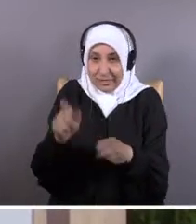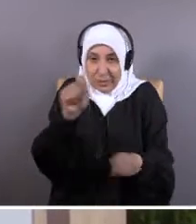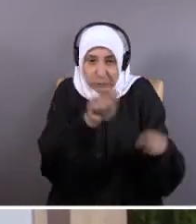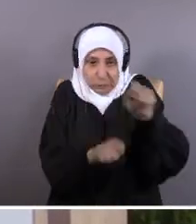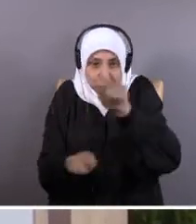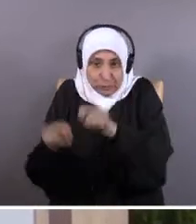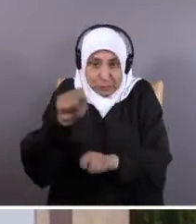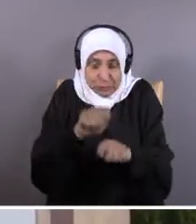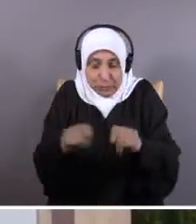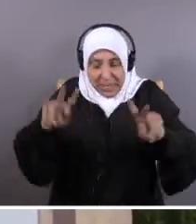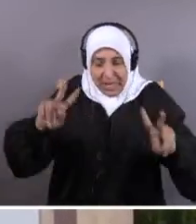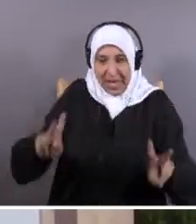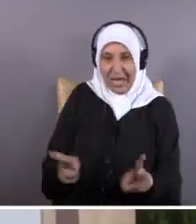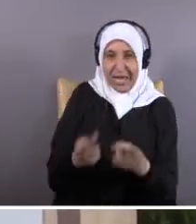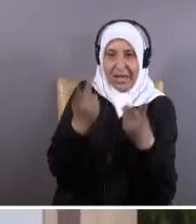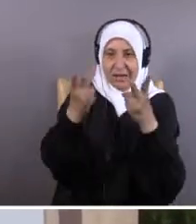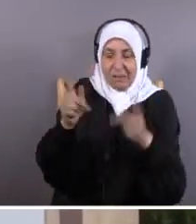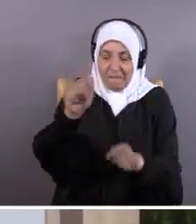And by that I mean